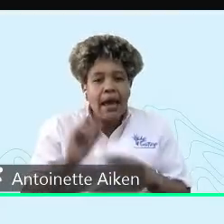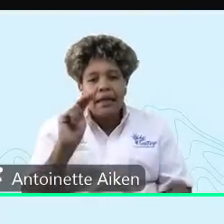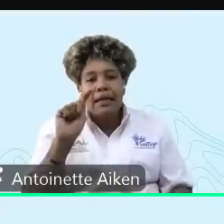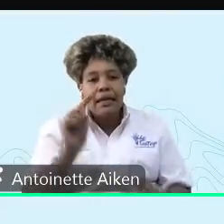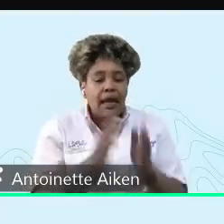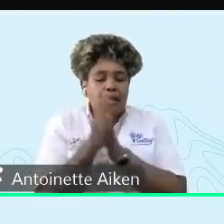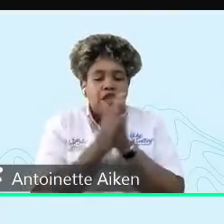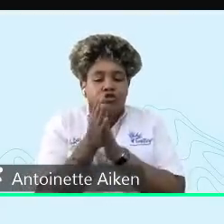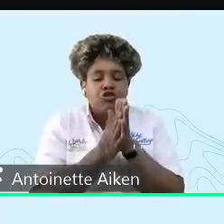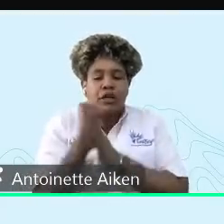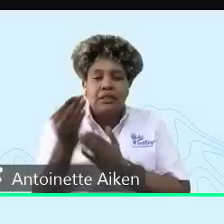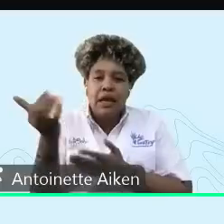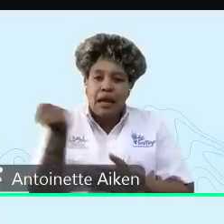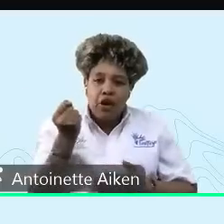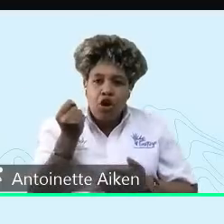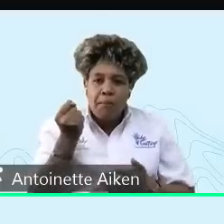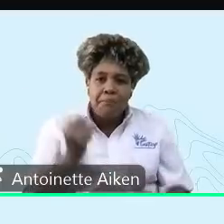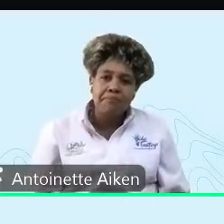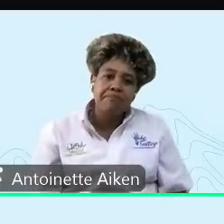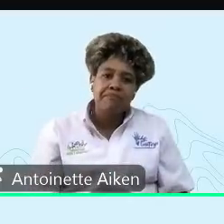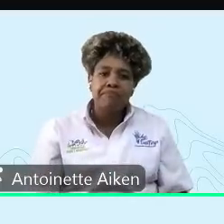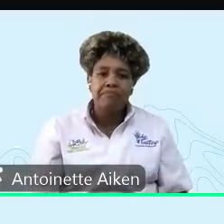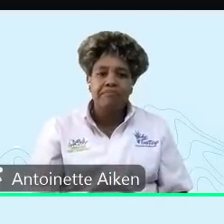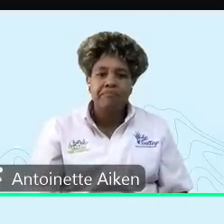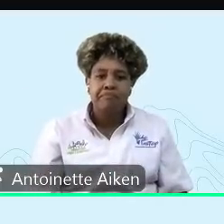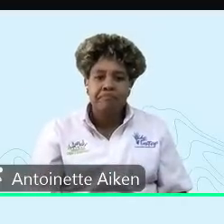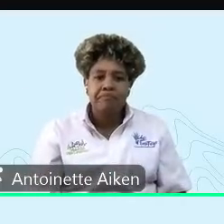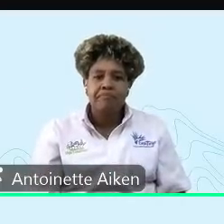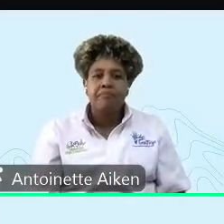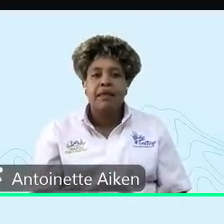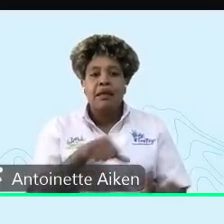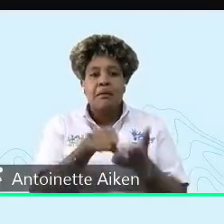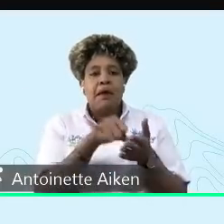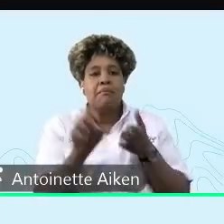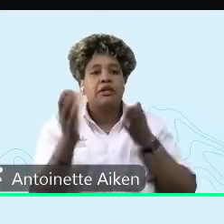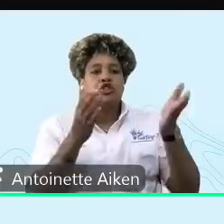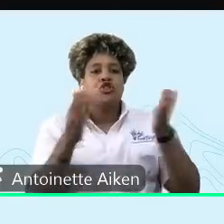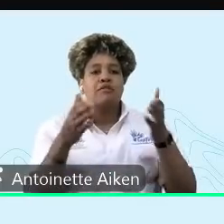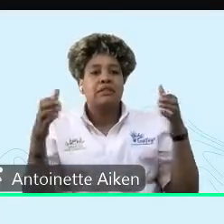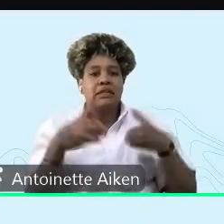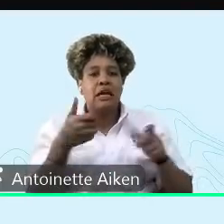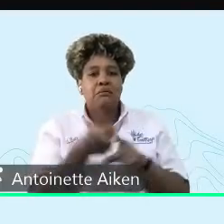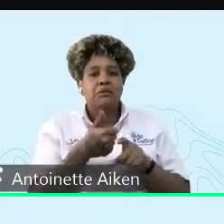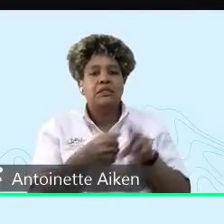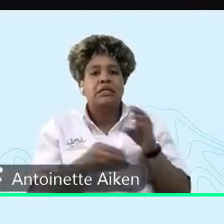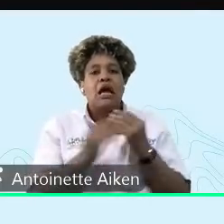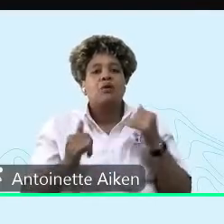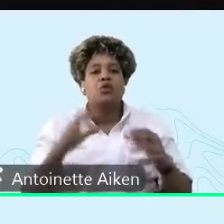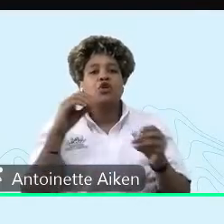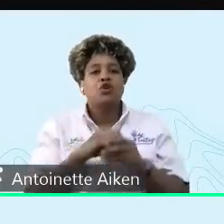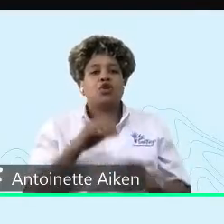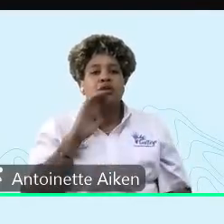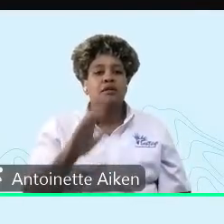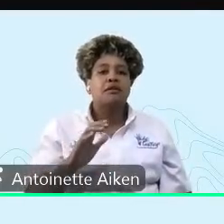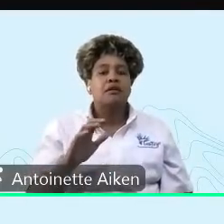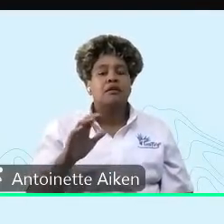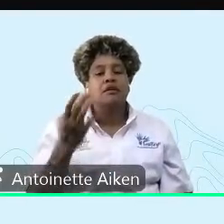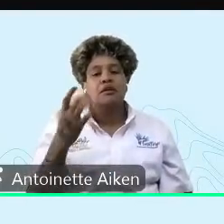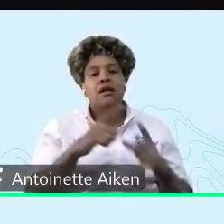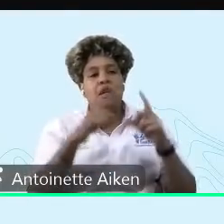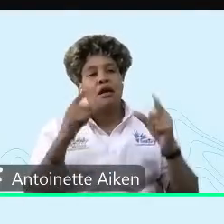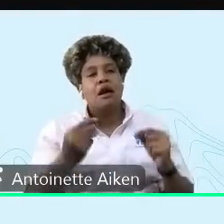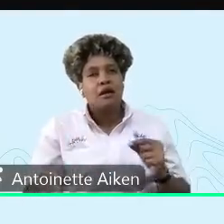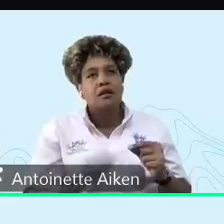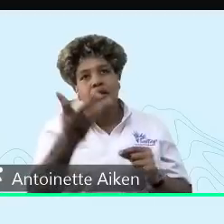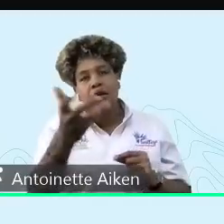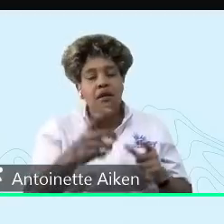interest income. The payment services segment, which includes card acquiring, card issuing,